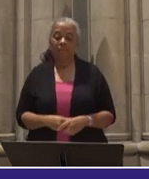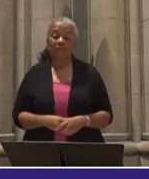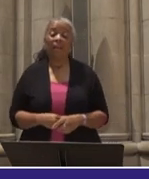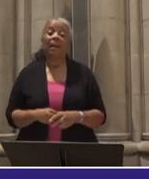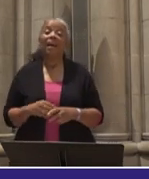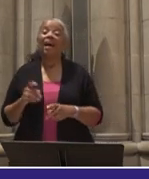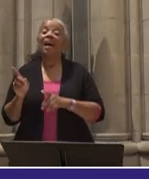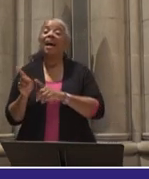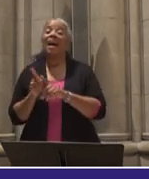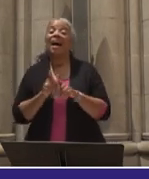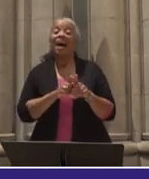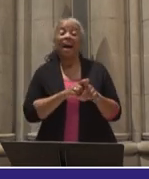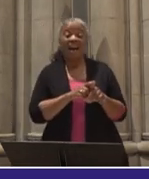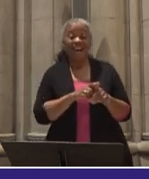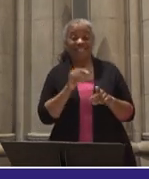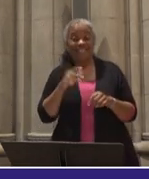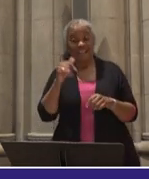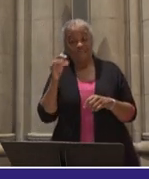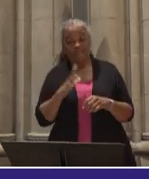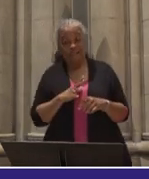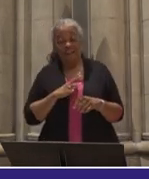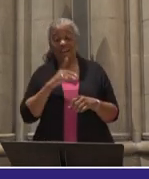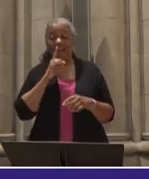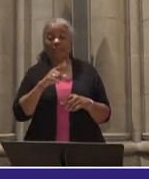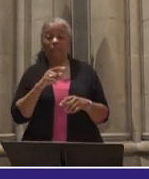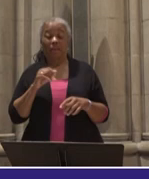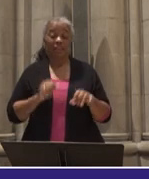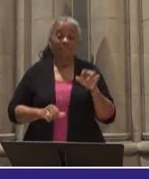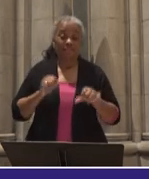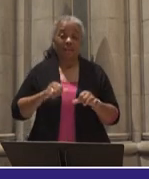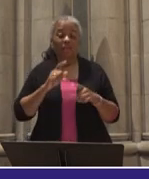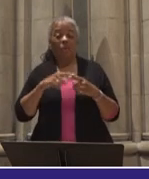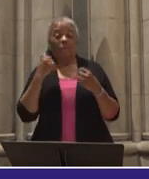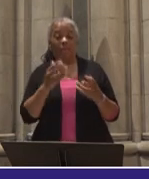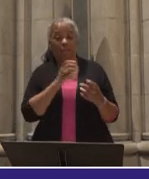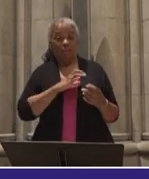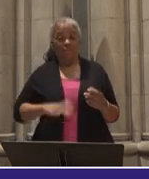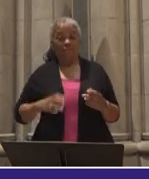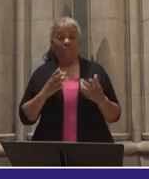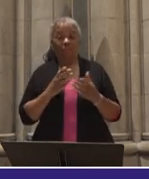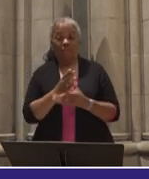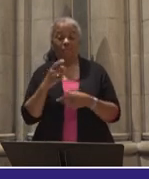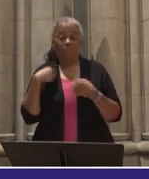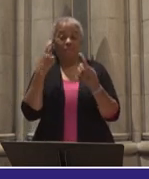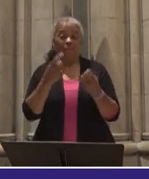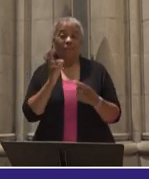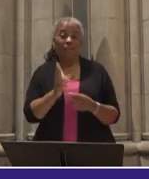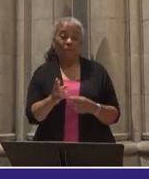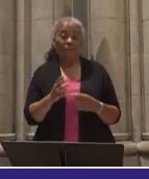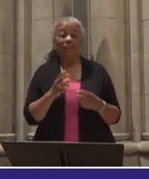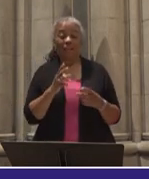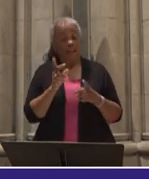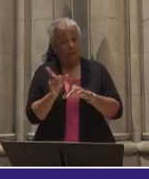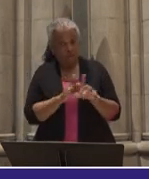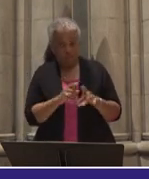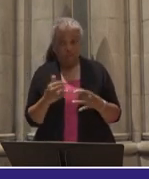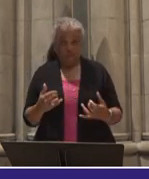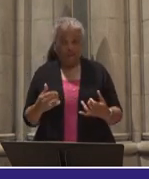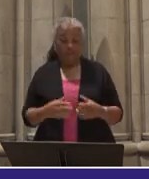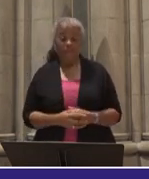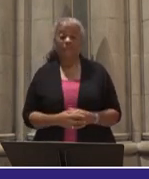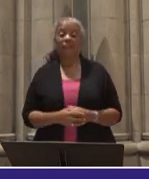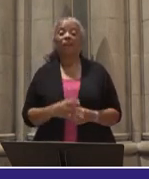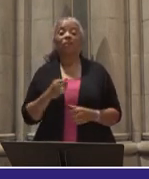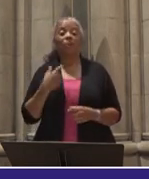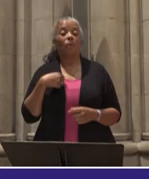as the way it has indeed been a stumbling block for Christians throughout history, if not today. And so it should